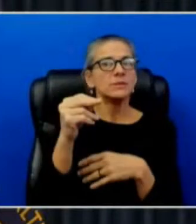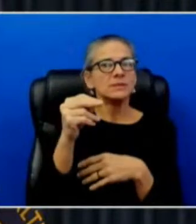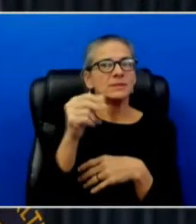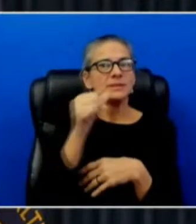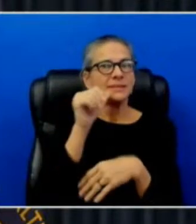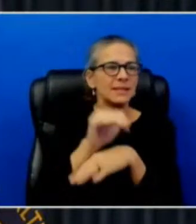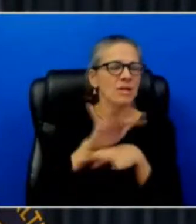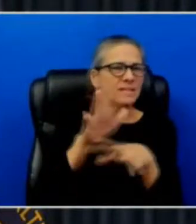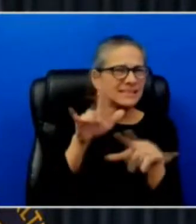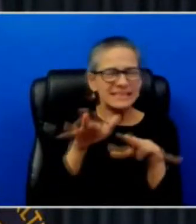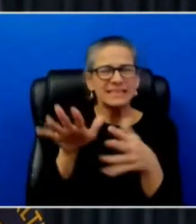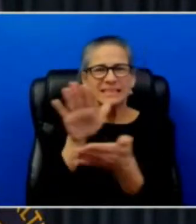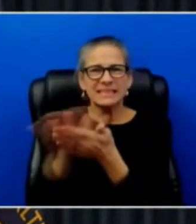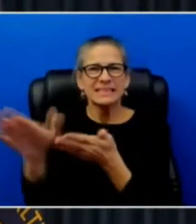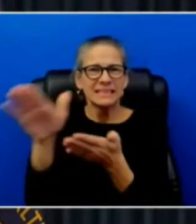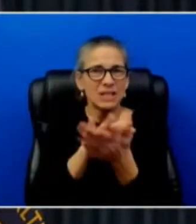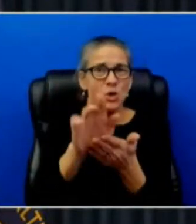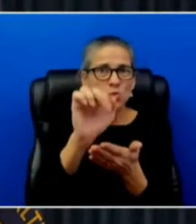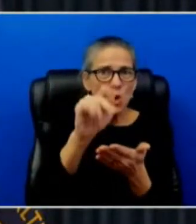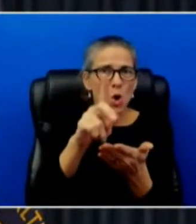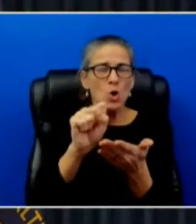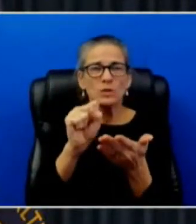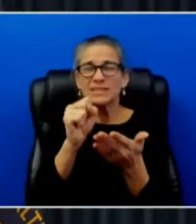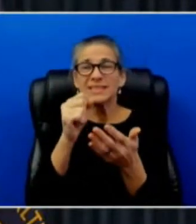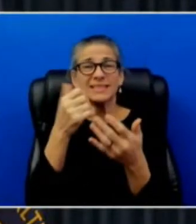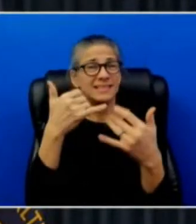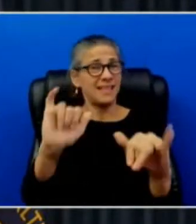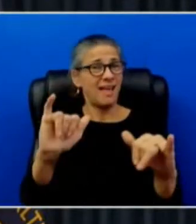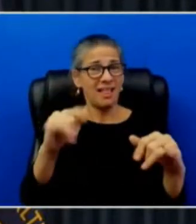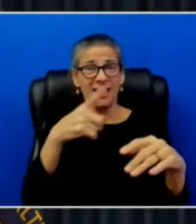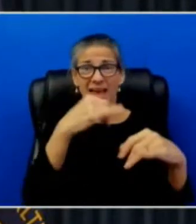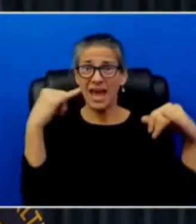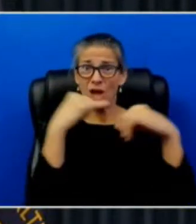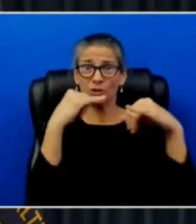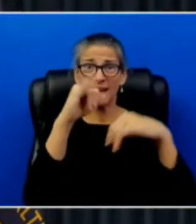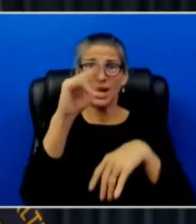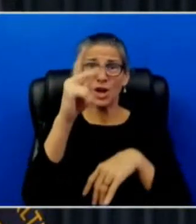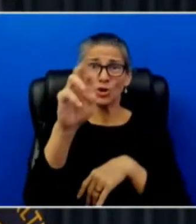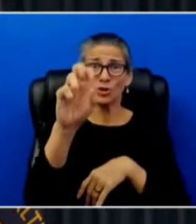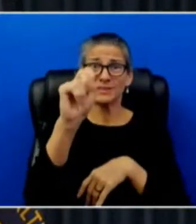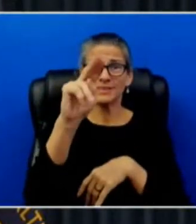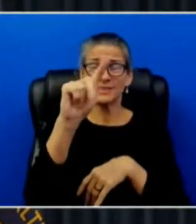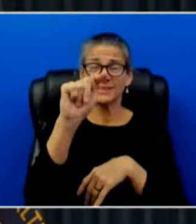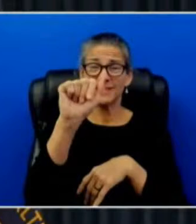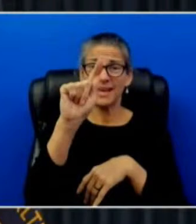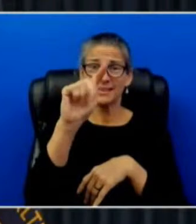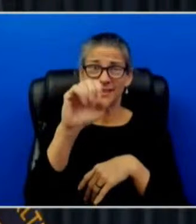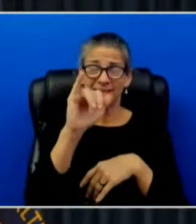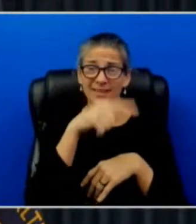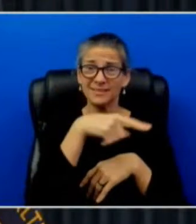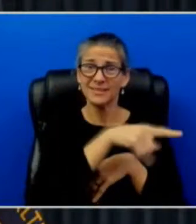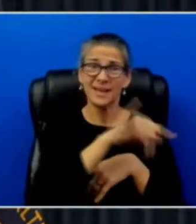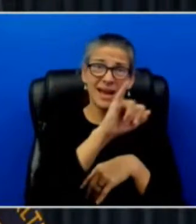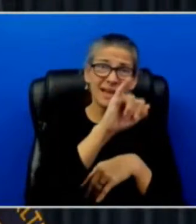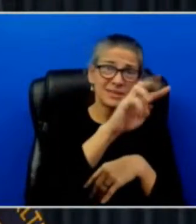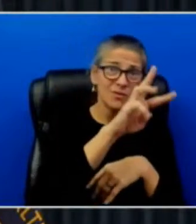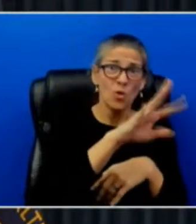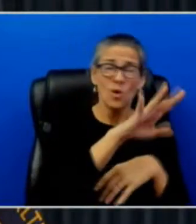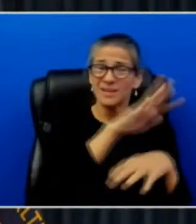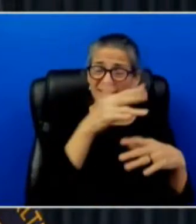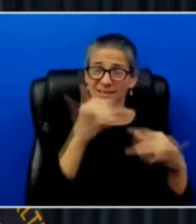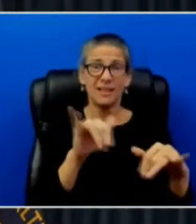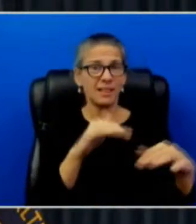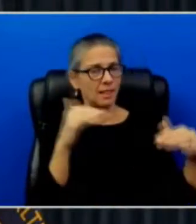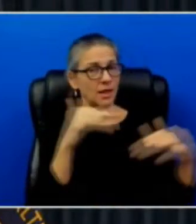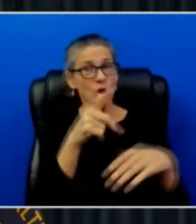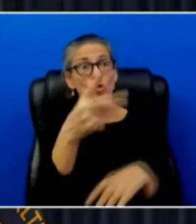volume roads, though even our interstates are still very slick. So I said it in the beginning, just because you can see the blacktop doesn't mean